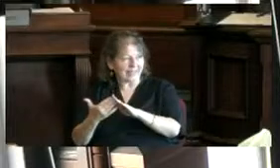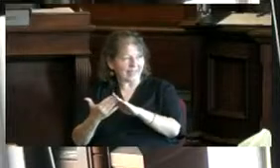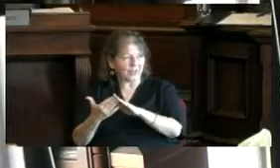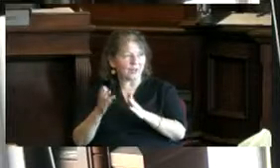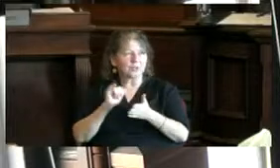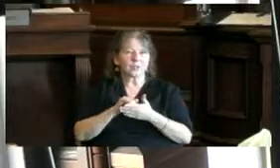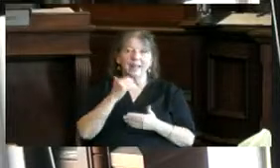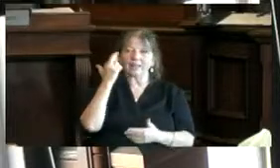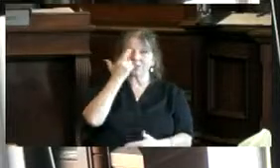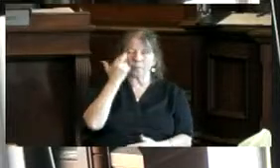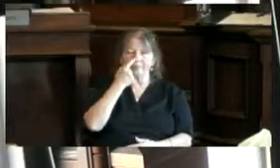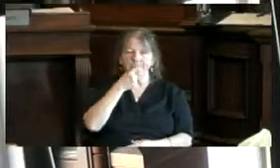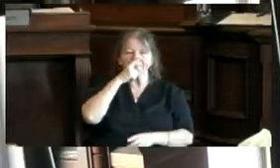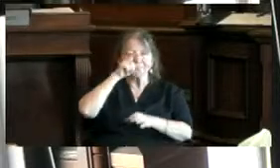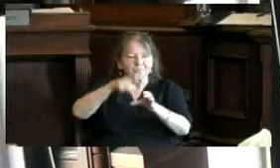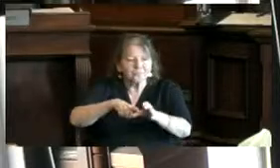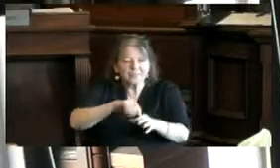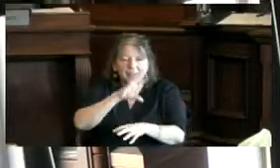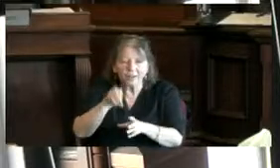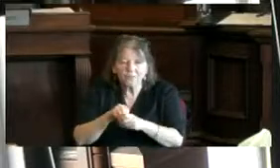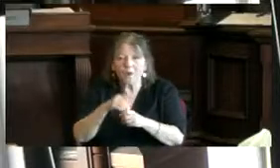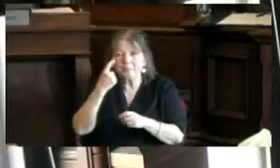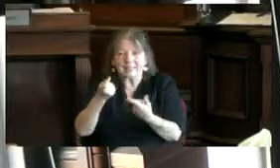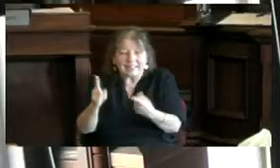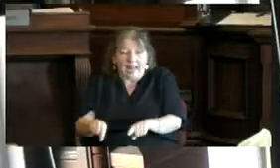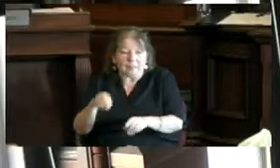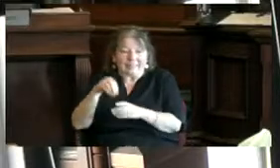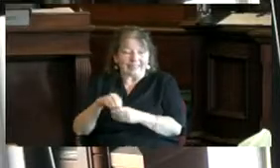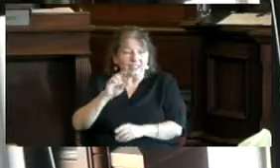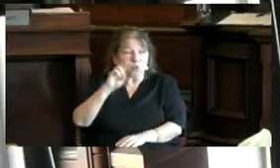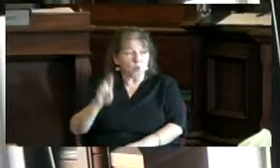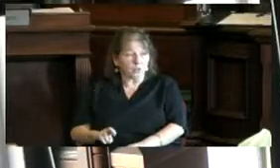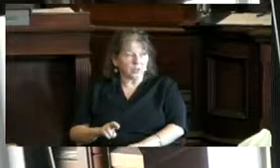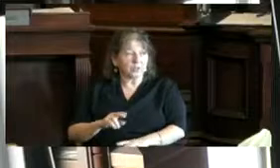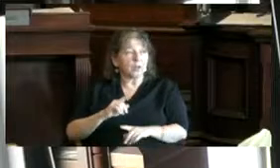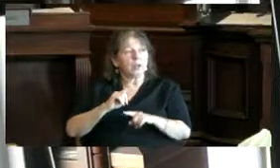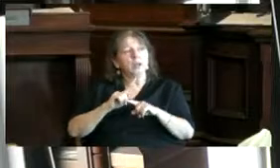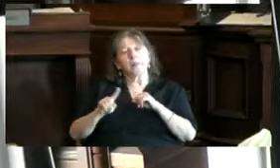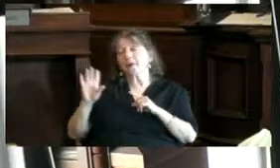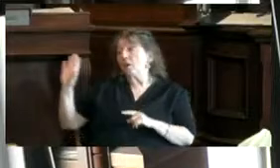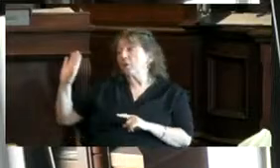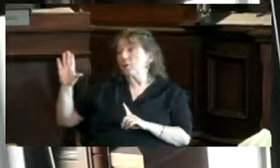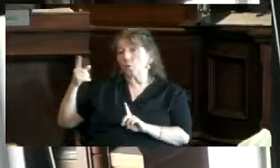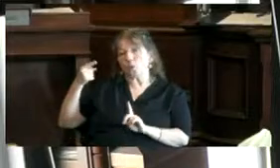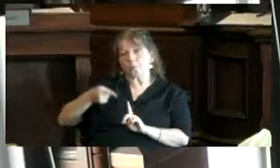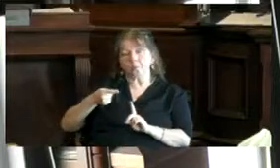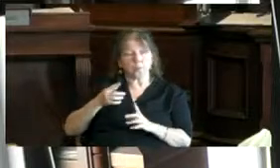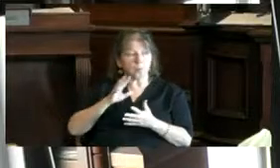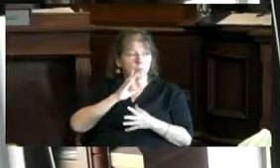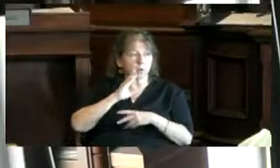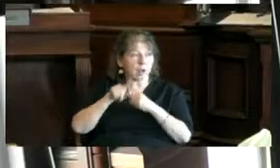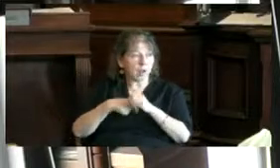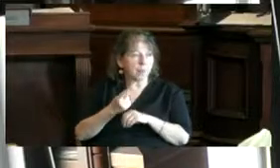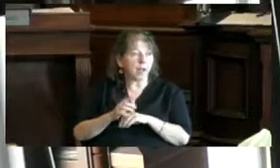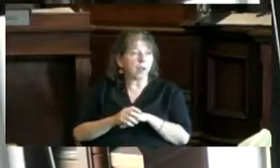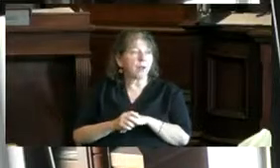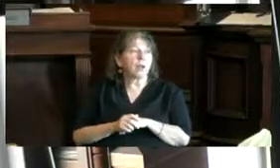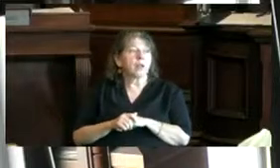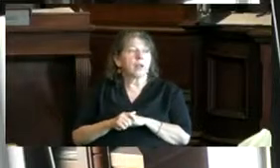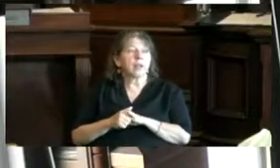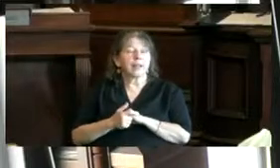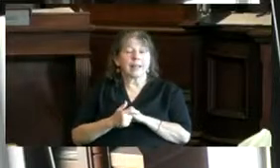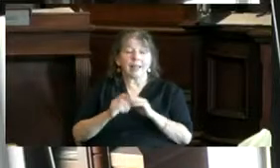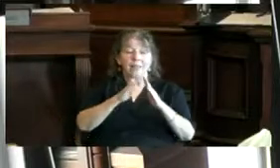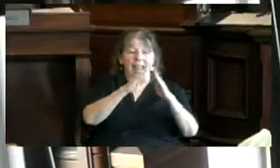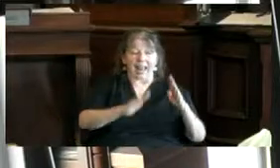had to stick our nose in this to get involved with this. But I think to your point, council member, that